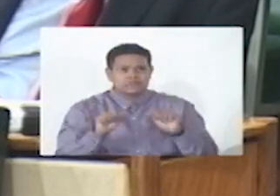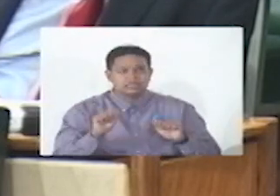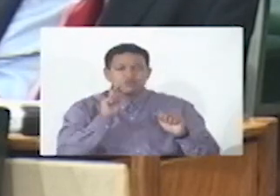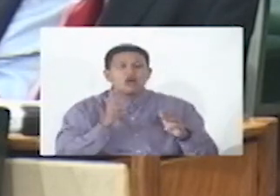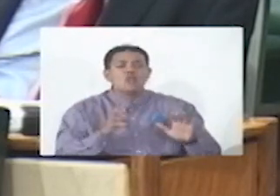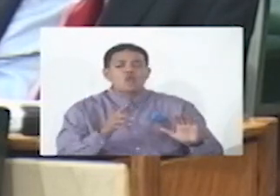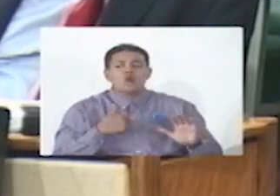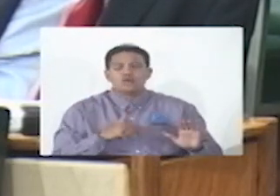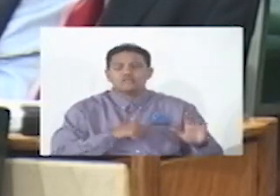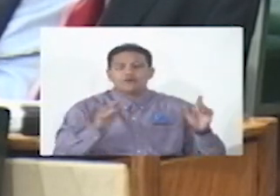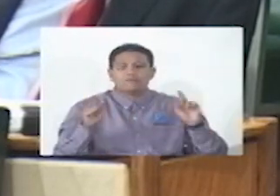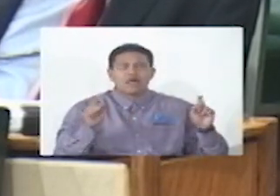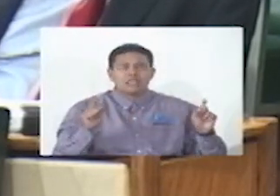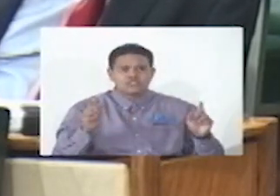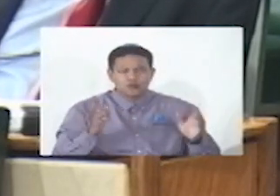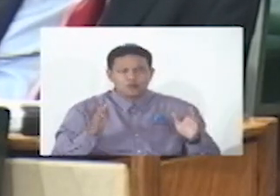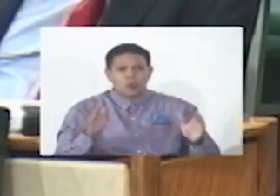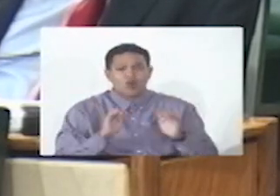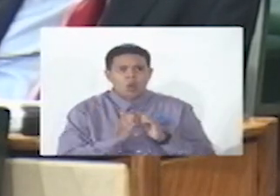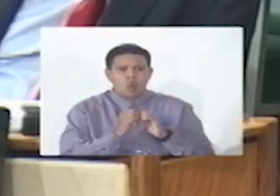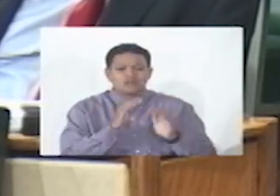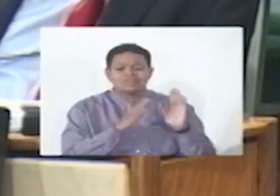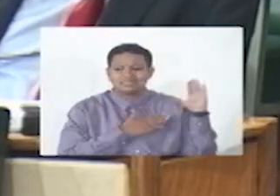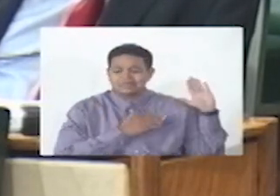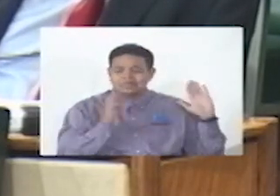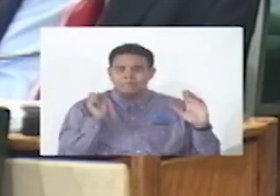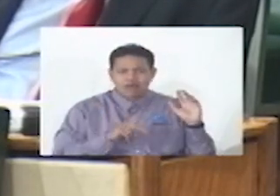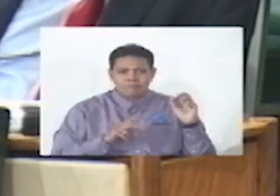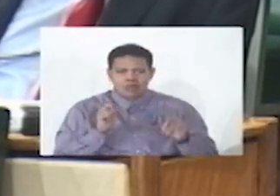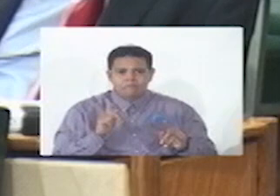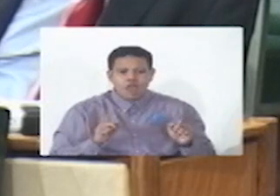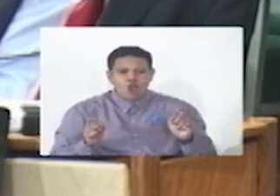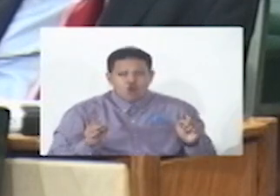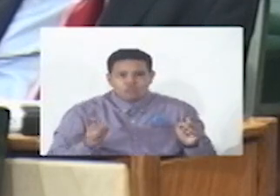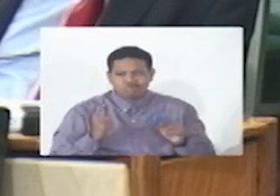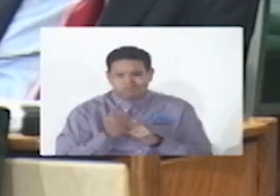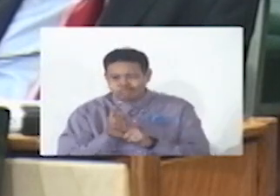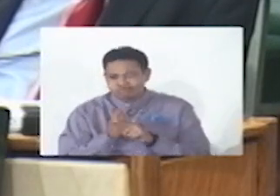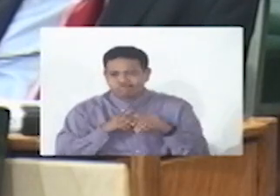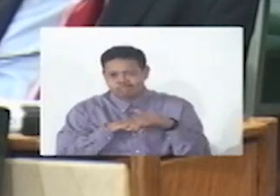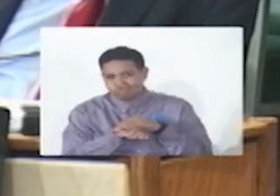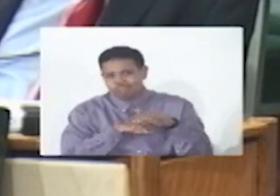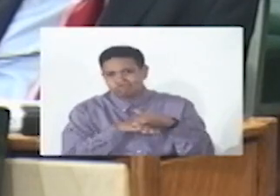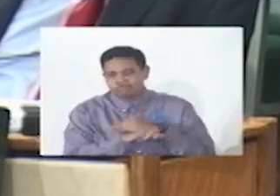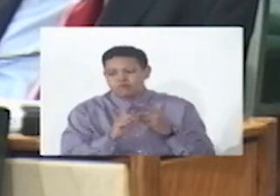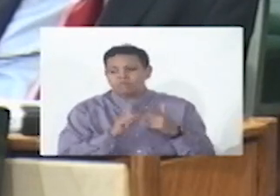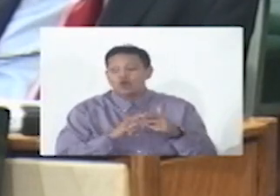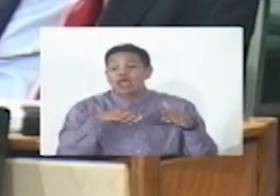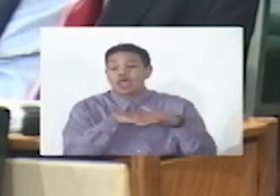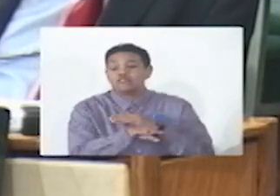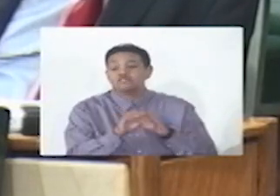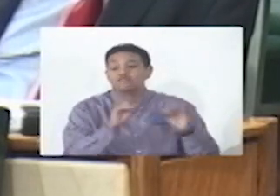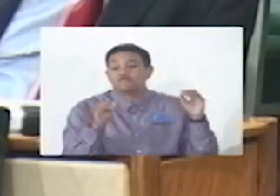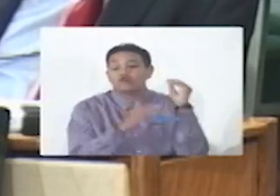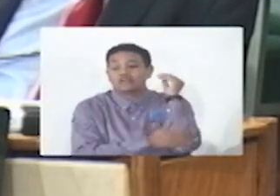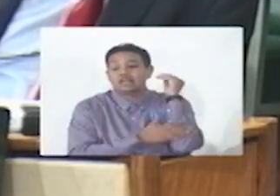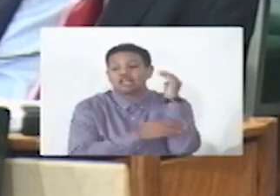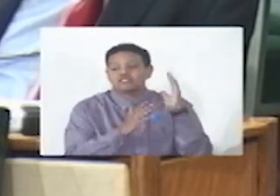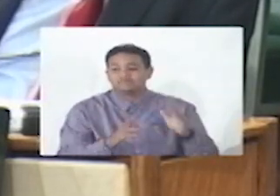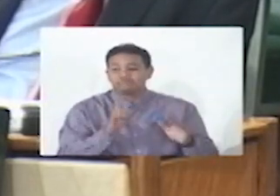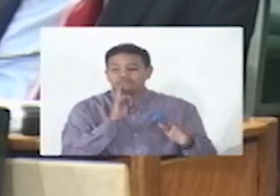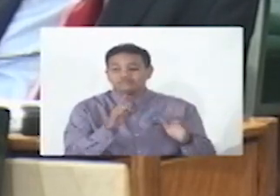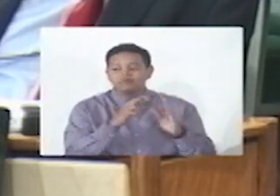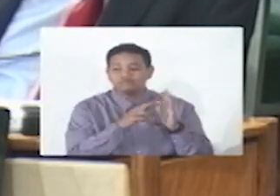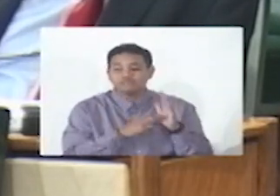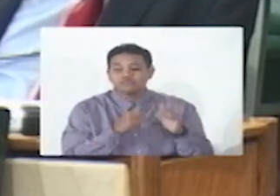us to manage in a controlled way the return of our citizens, as well as the entry of non-nationals. The measures allow the Ministry